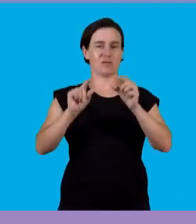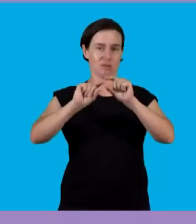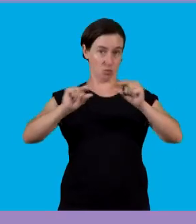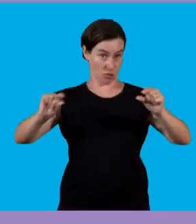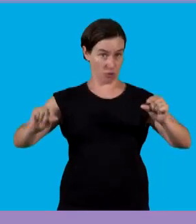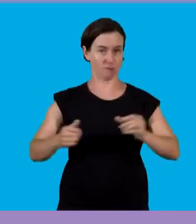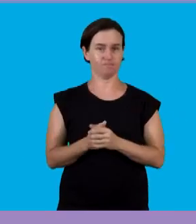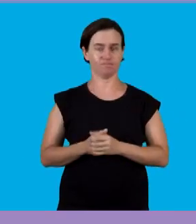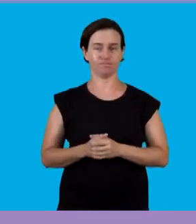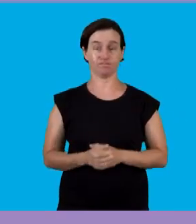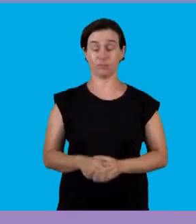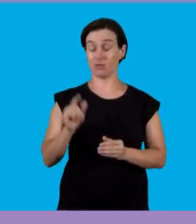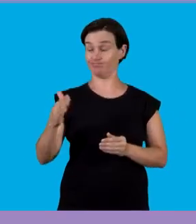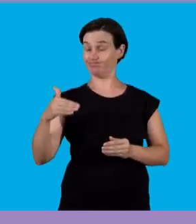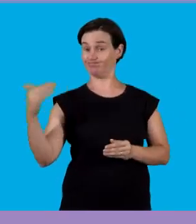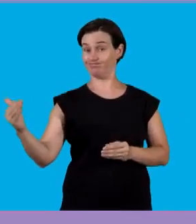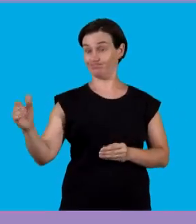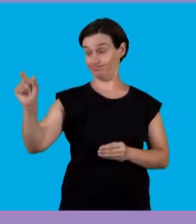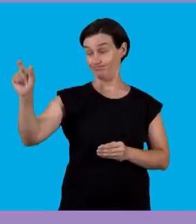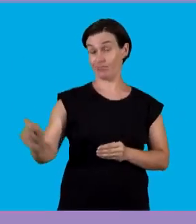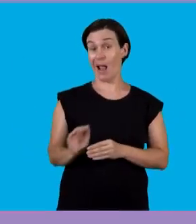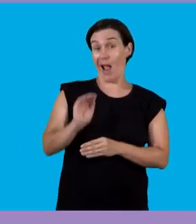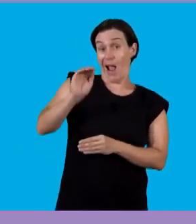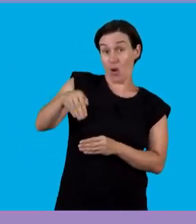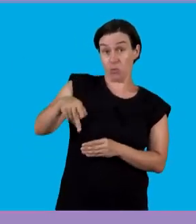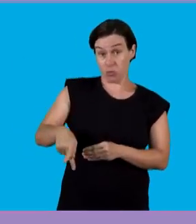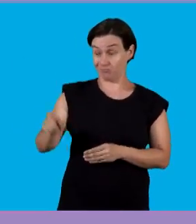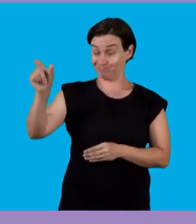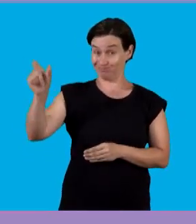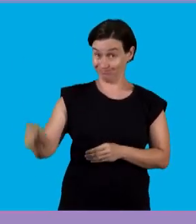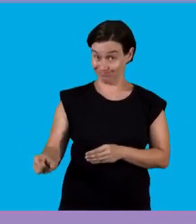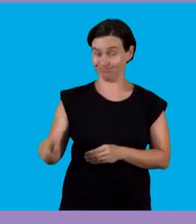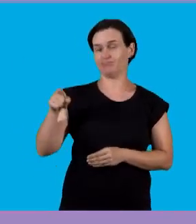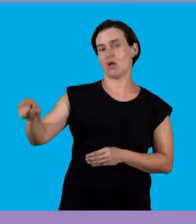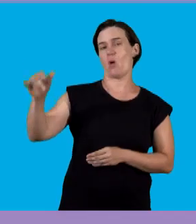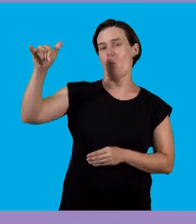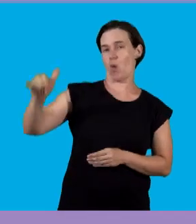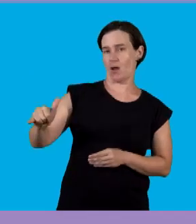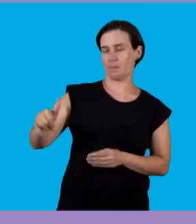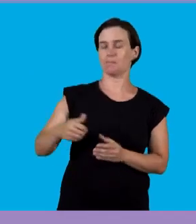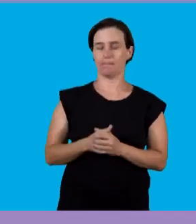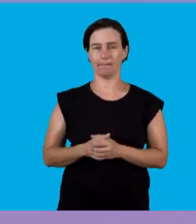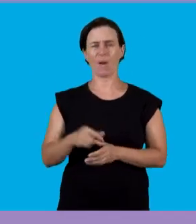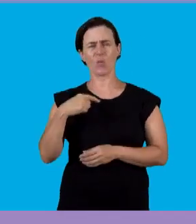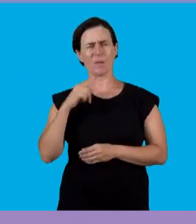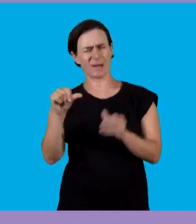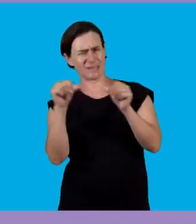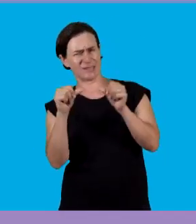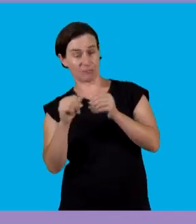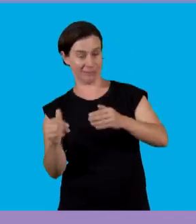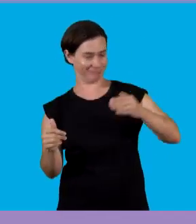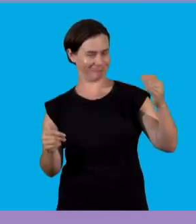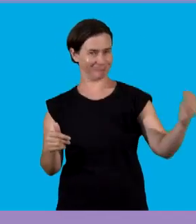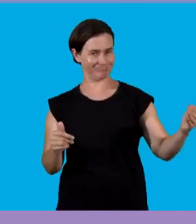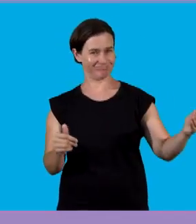we have been given there. Remember, those output values are the Y values. And of course, we need to find the